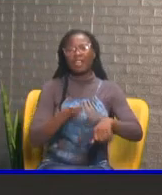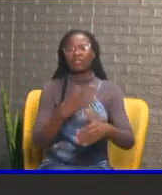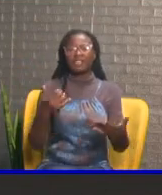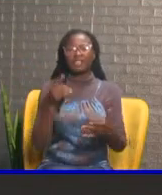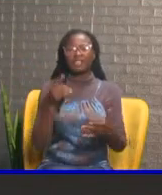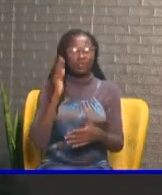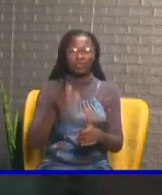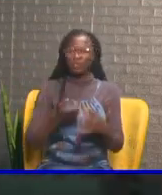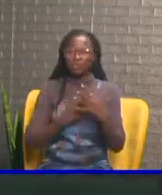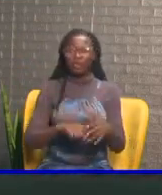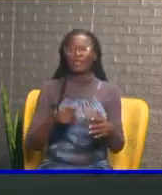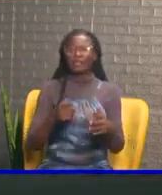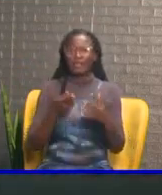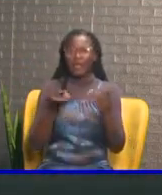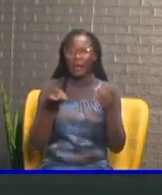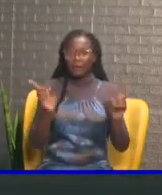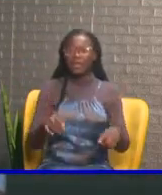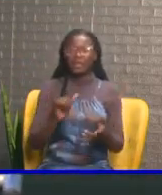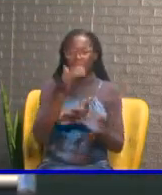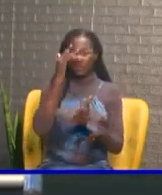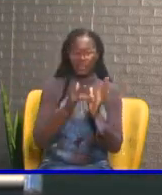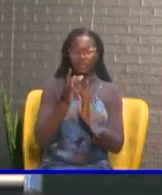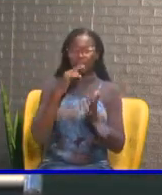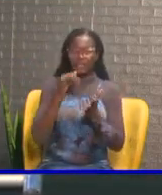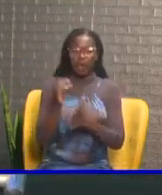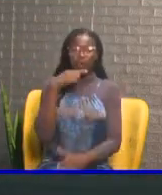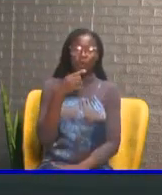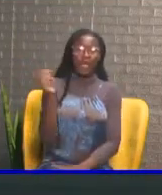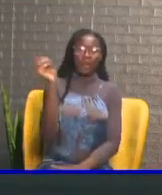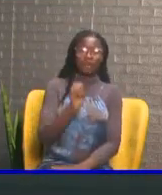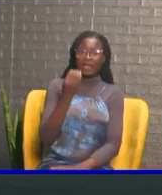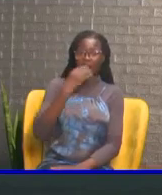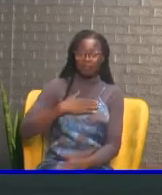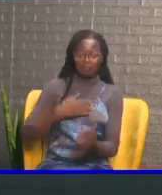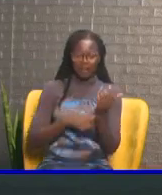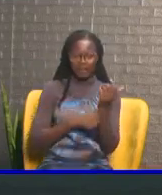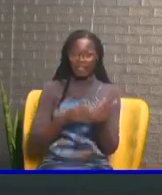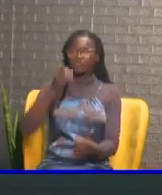That's why Jesus said, whosoever eateth my flesh and drinketh my blood has my life in him.